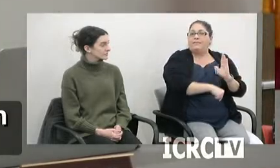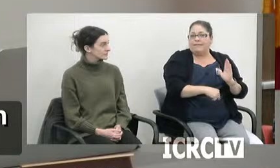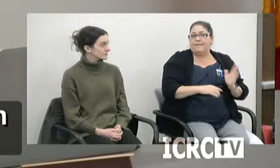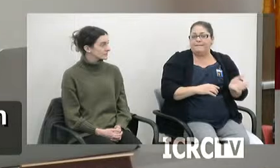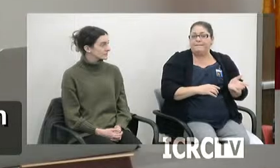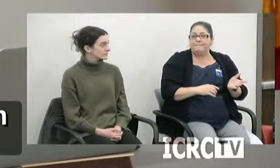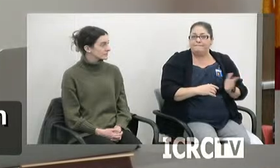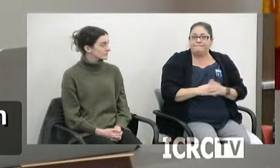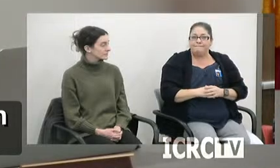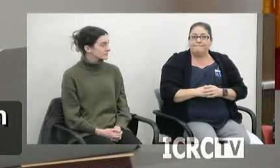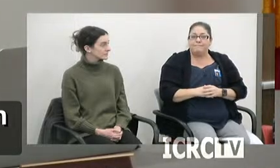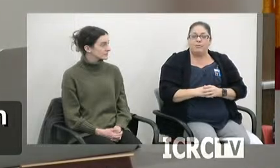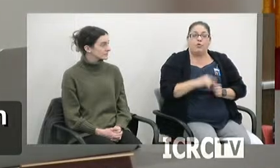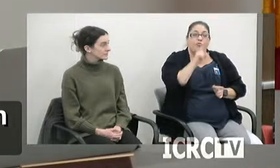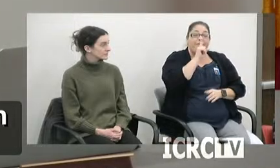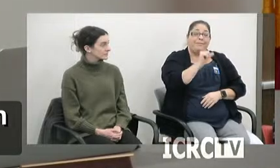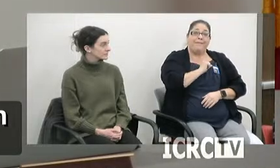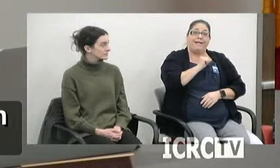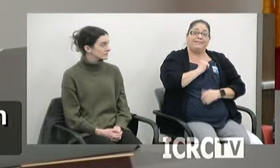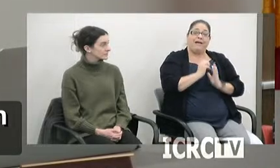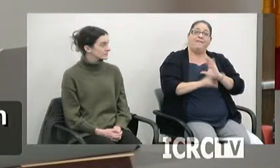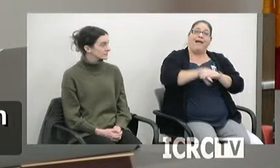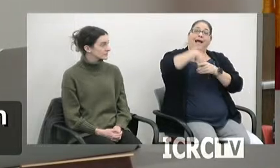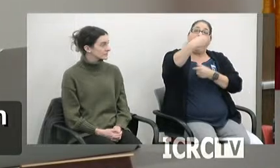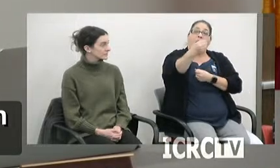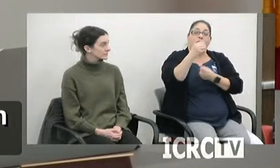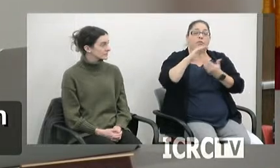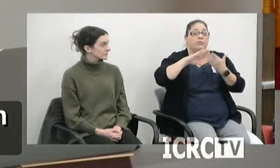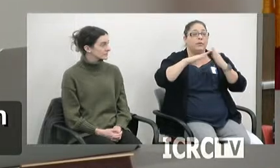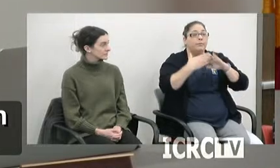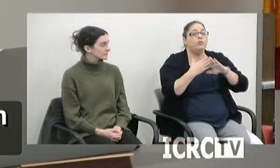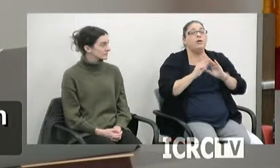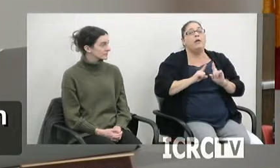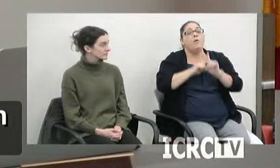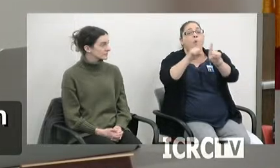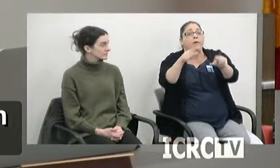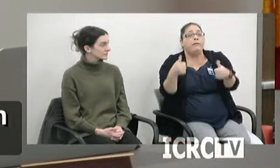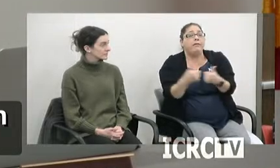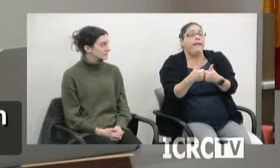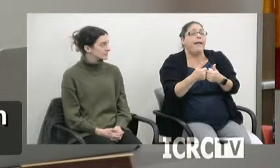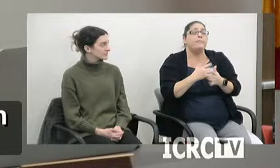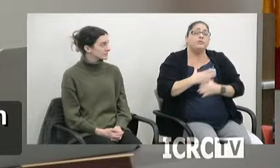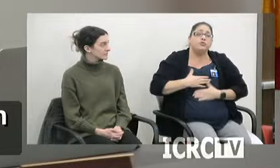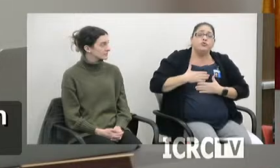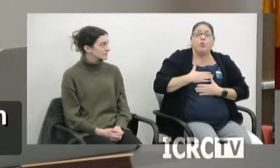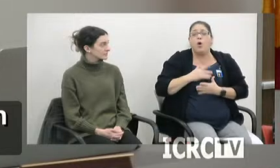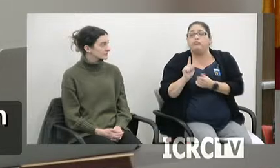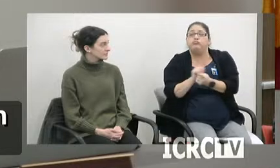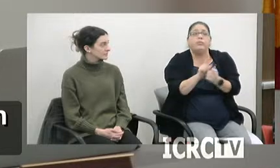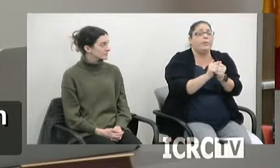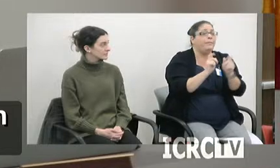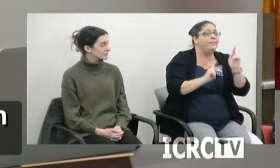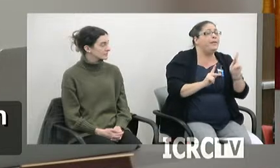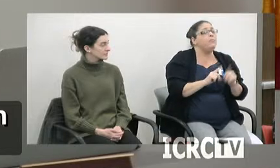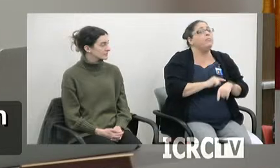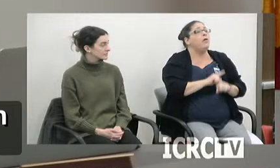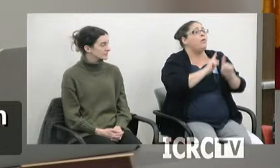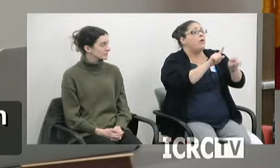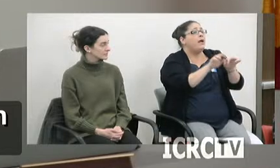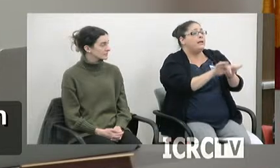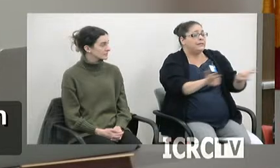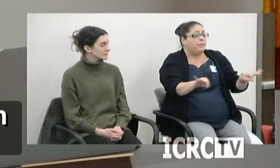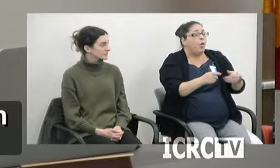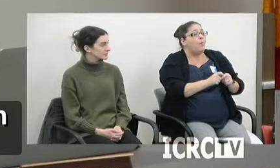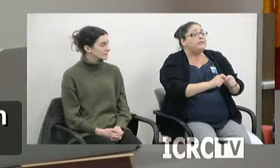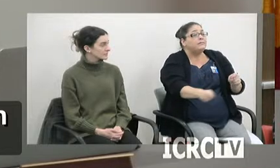meetings. It's being out in the community, going to games and art shows, plays, and convocation, handing out diplomas, meeting